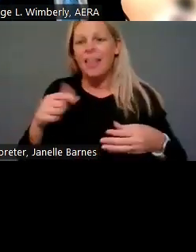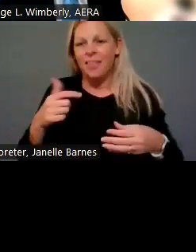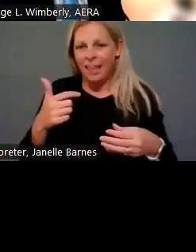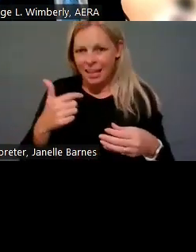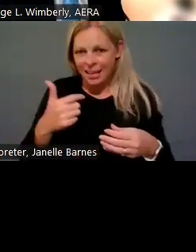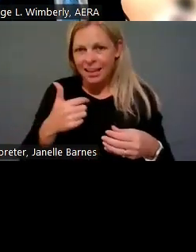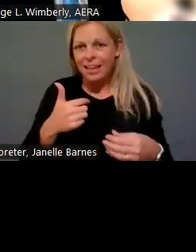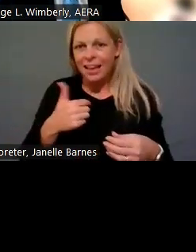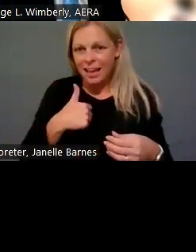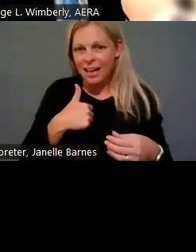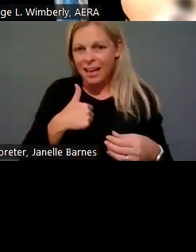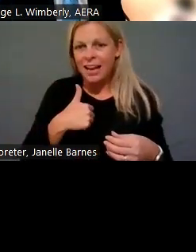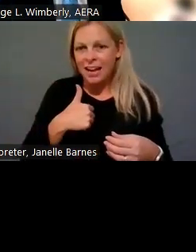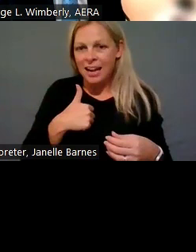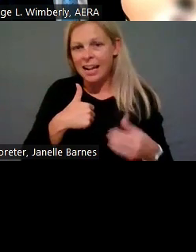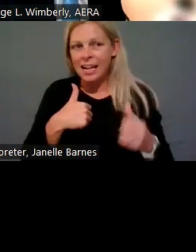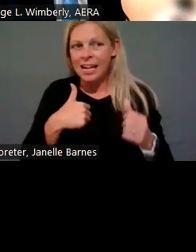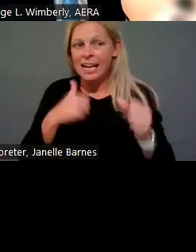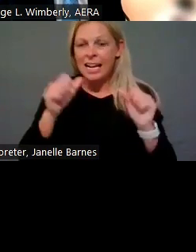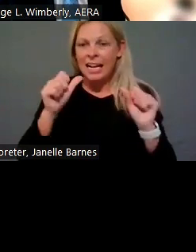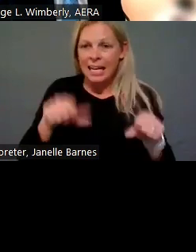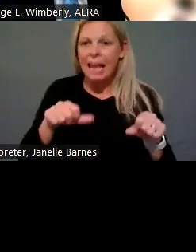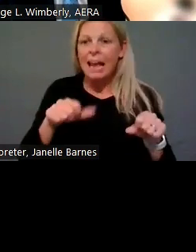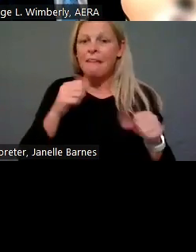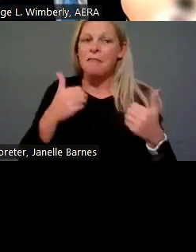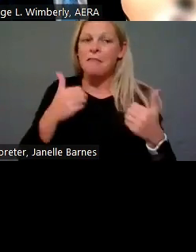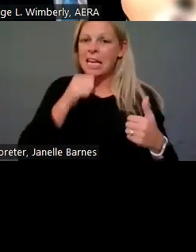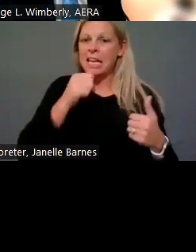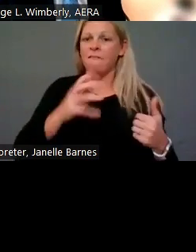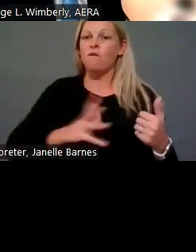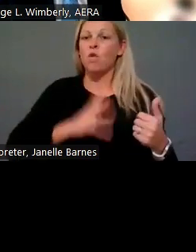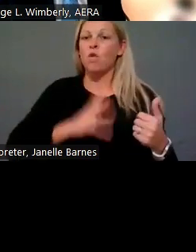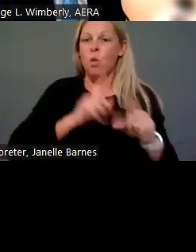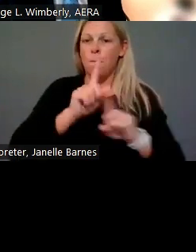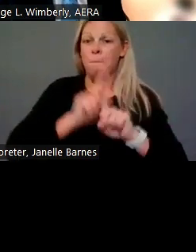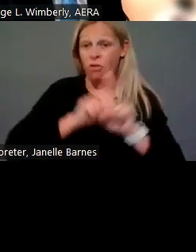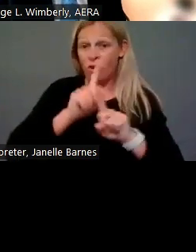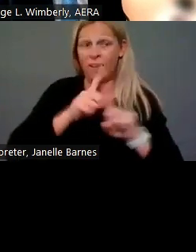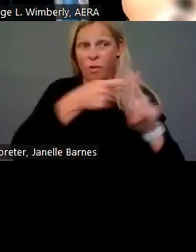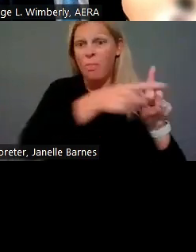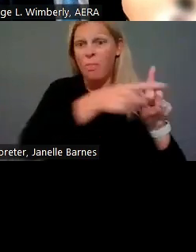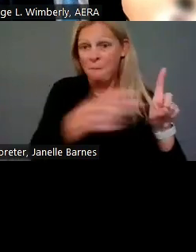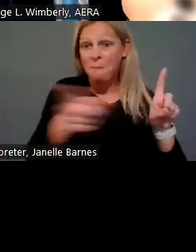get informal mentoring and guidance.